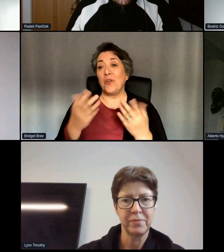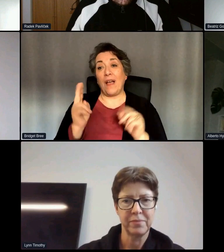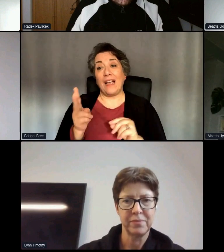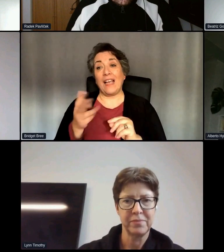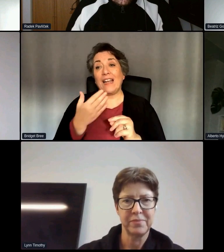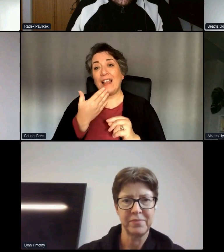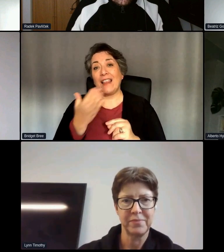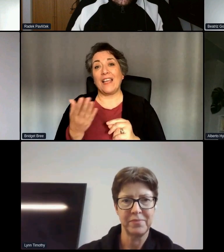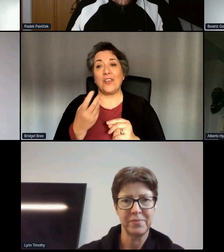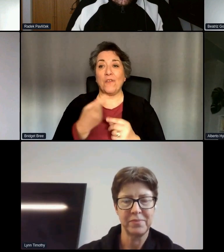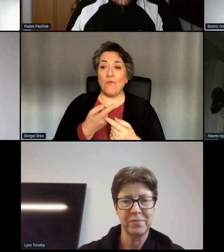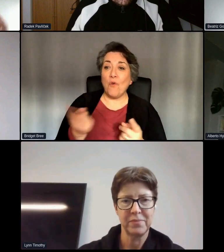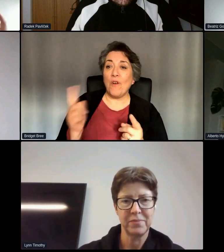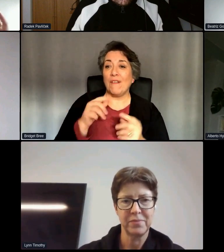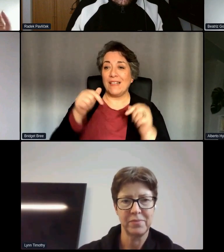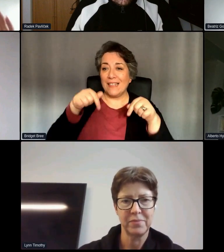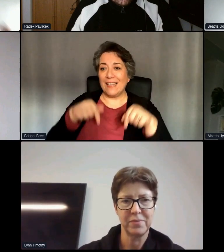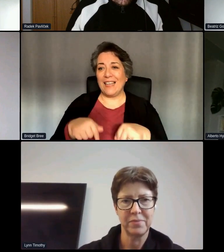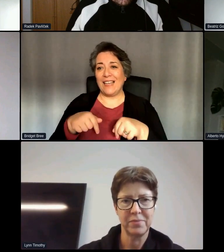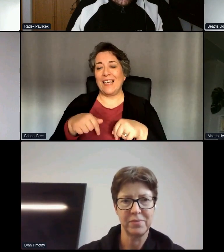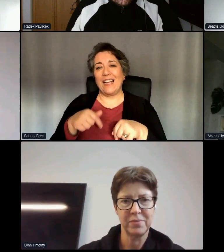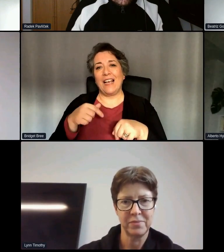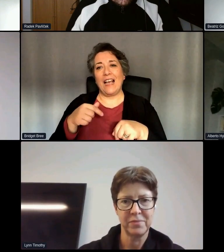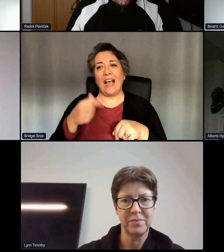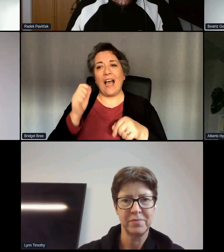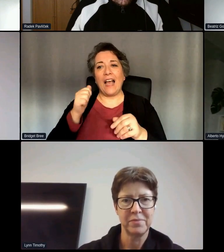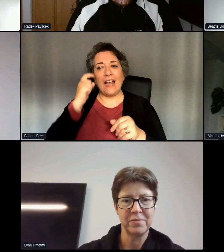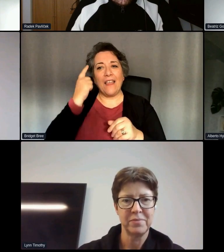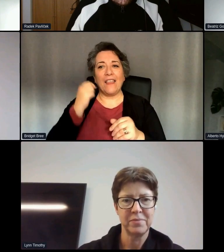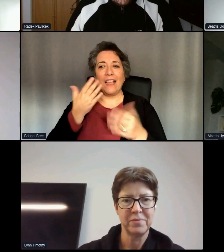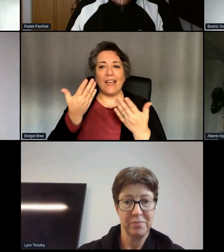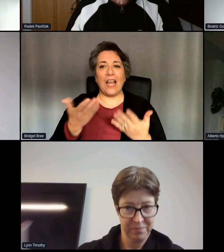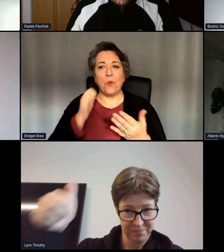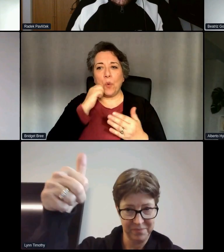this panel. And with that, I think we will close this session, Lynn.